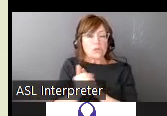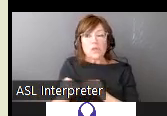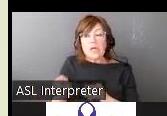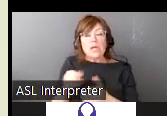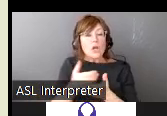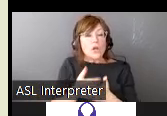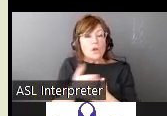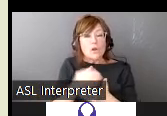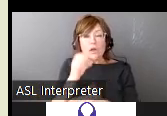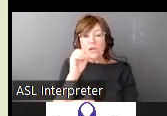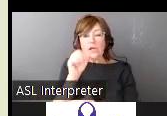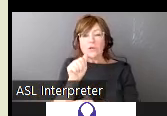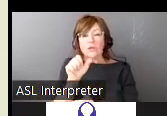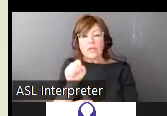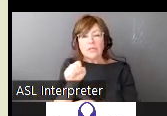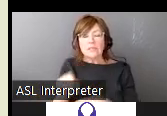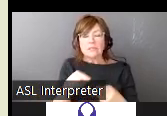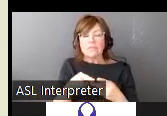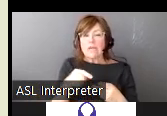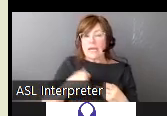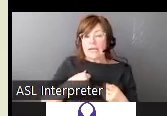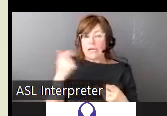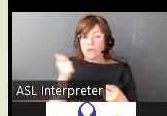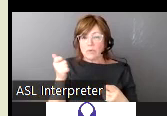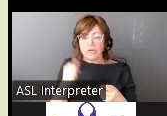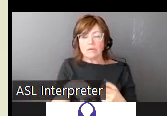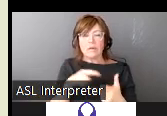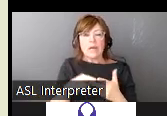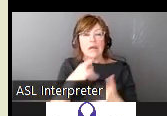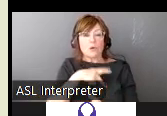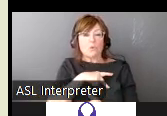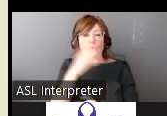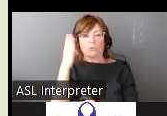include the OAS, Canadian pension, and personal/family savings.